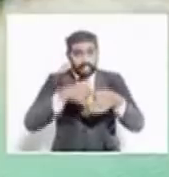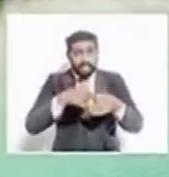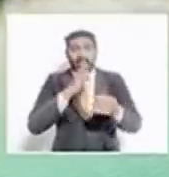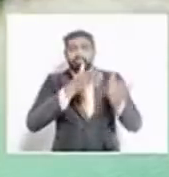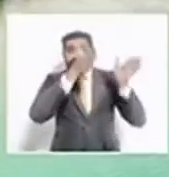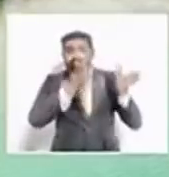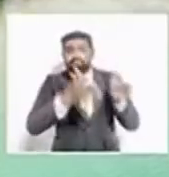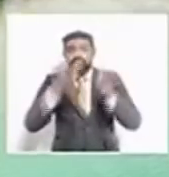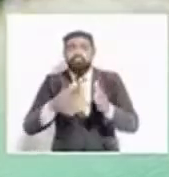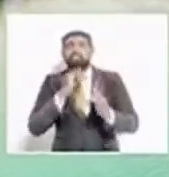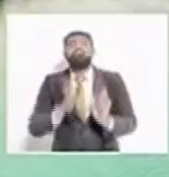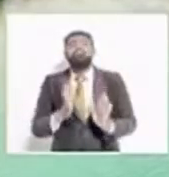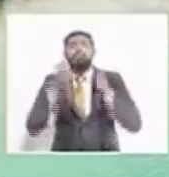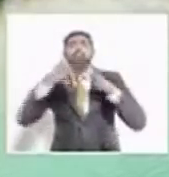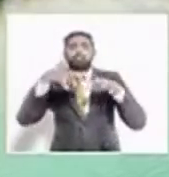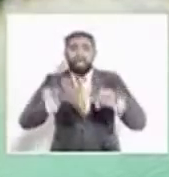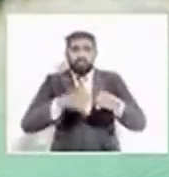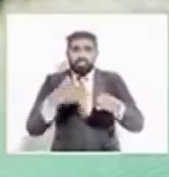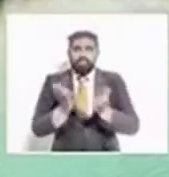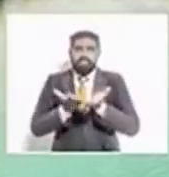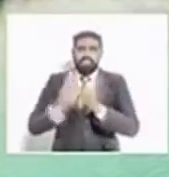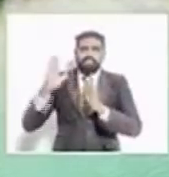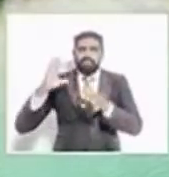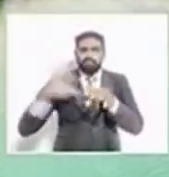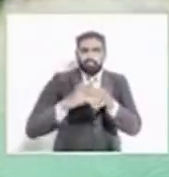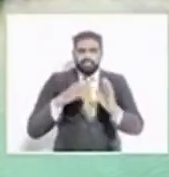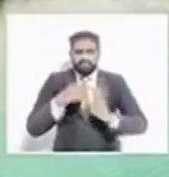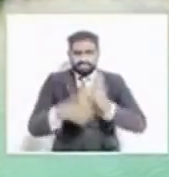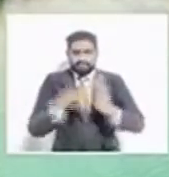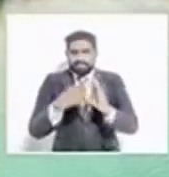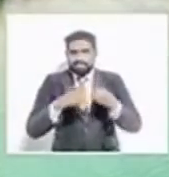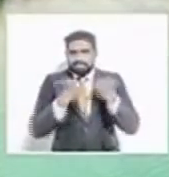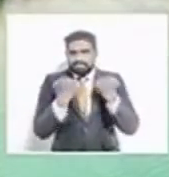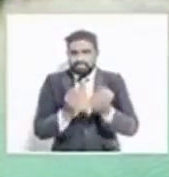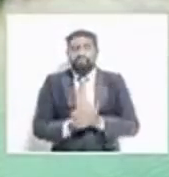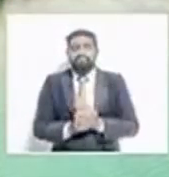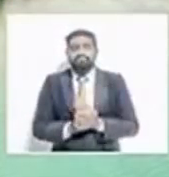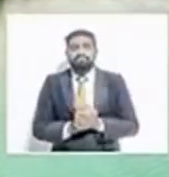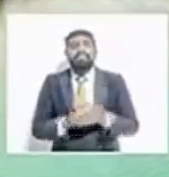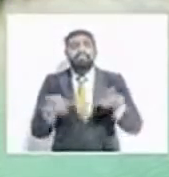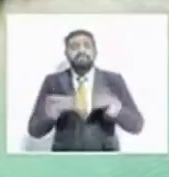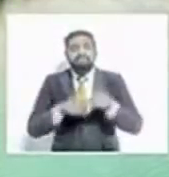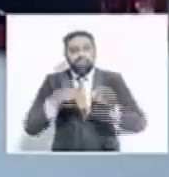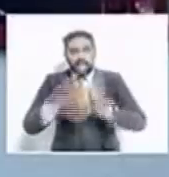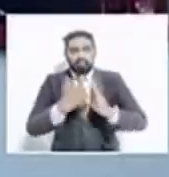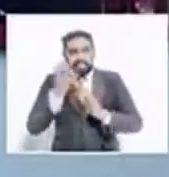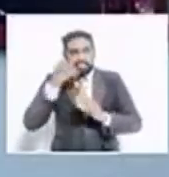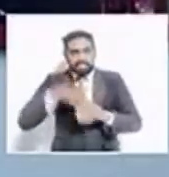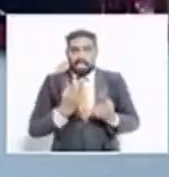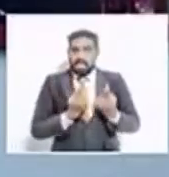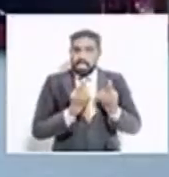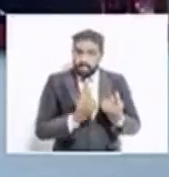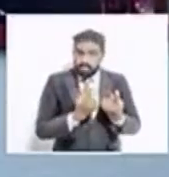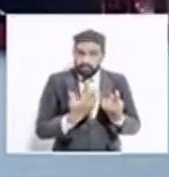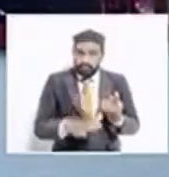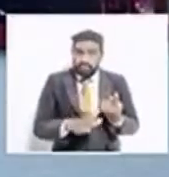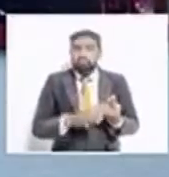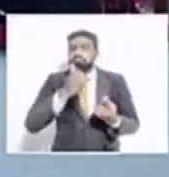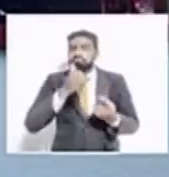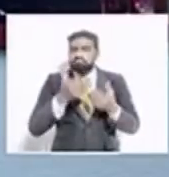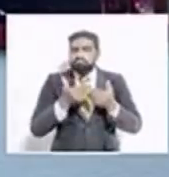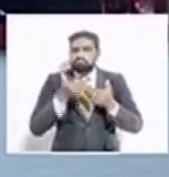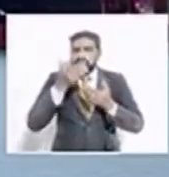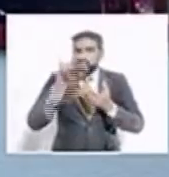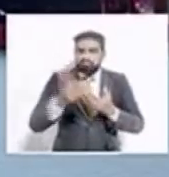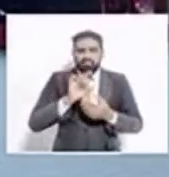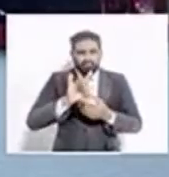with India. After a prolonged fuel shortage in the country, the supply of fuel from the 15th of this month will